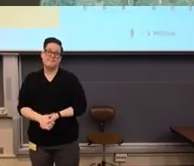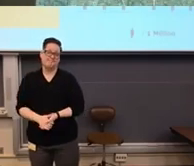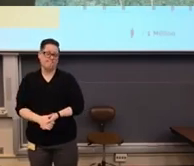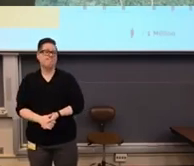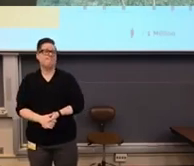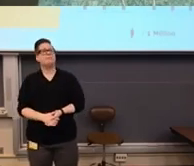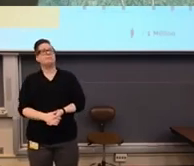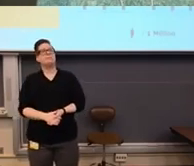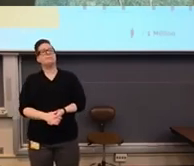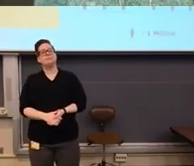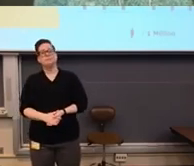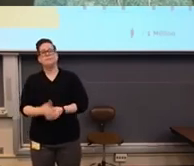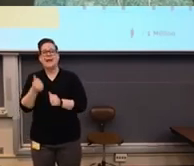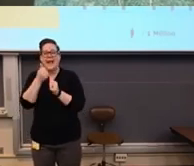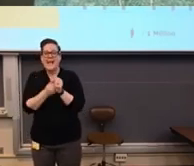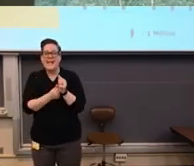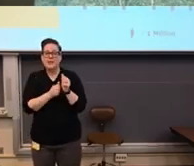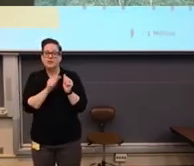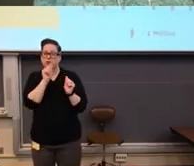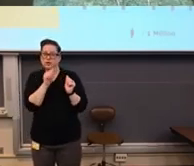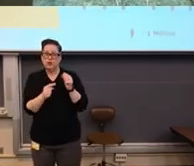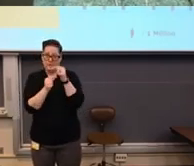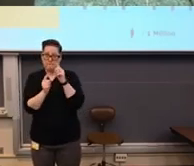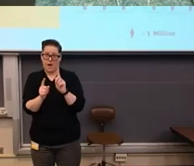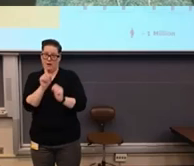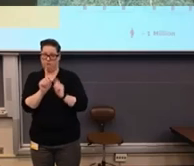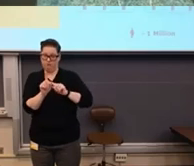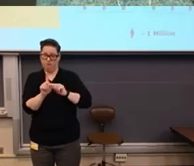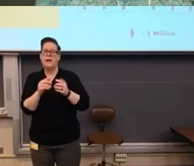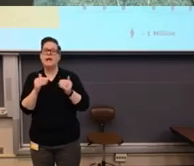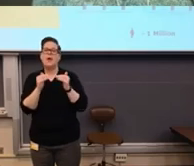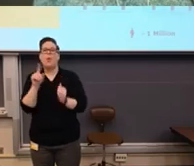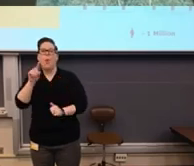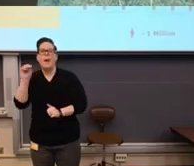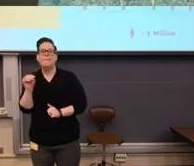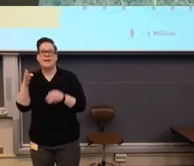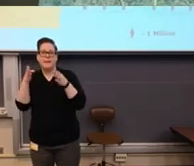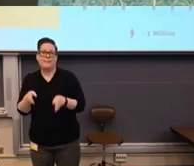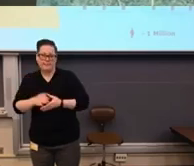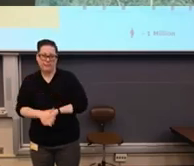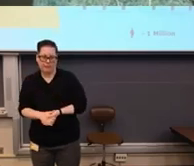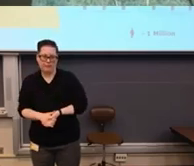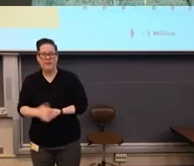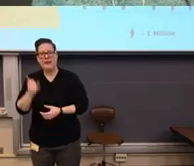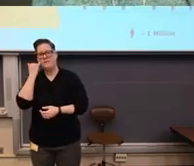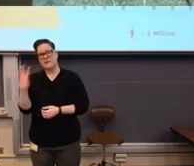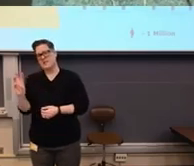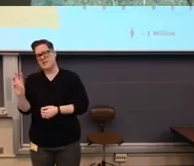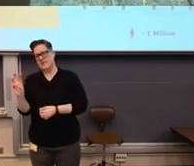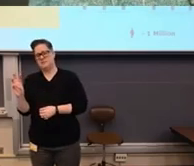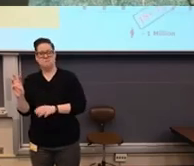So each of these little characters is about a million people. So if we have between 6 and 7 million